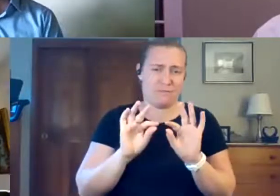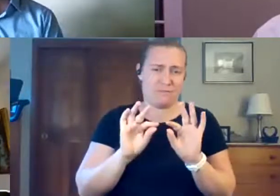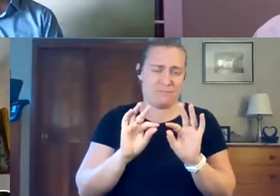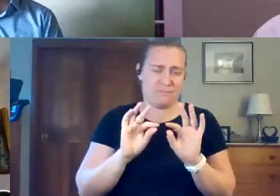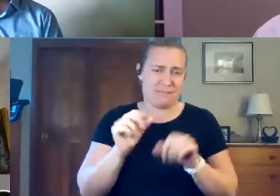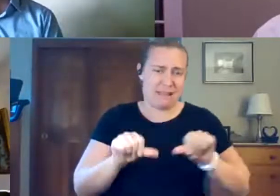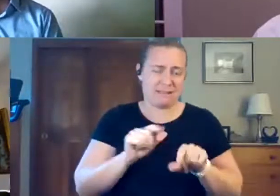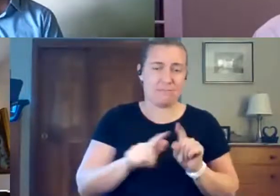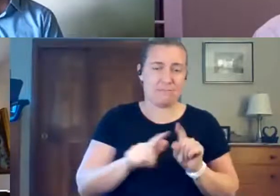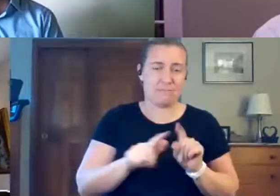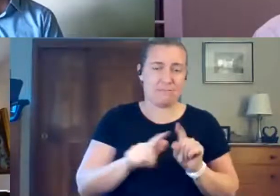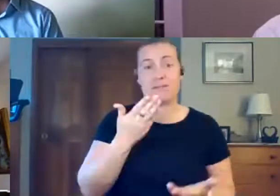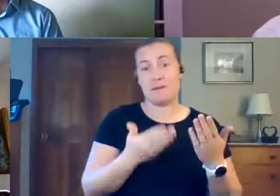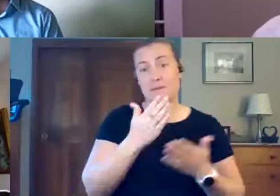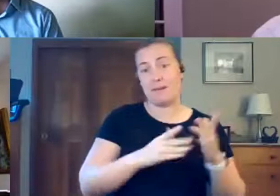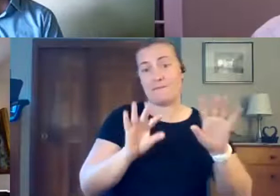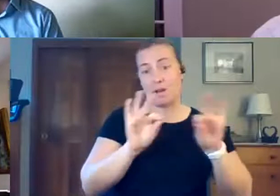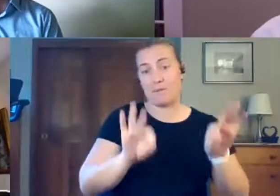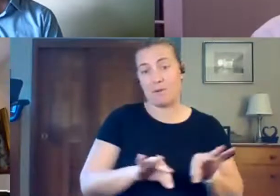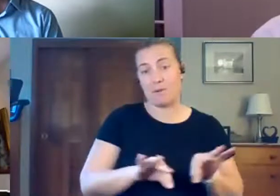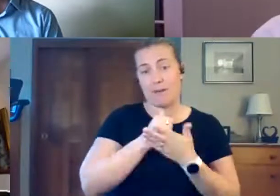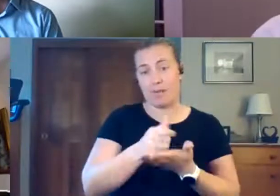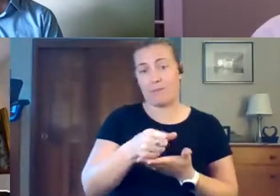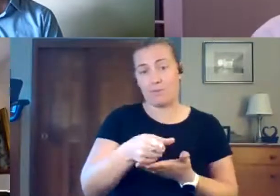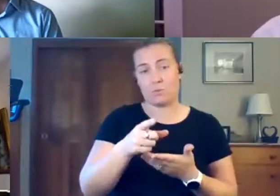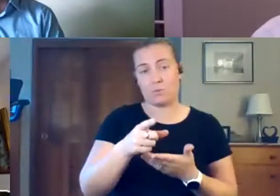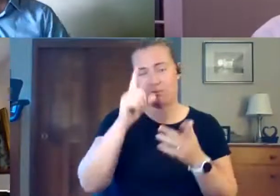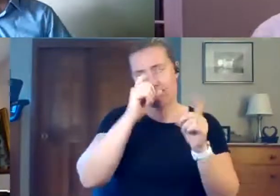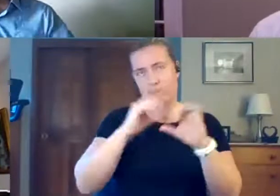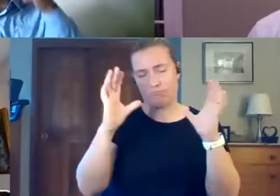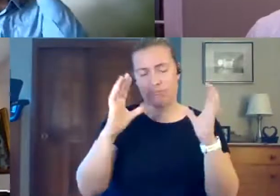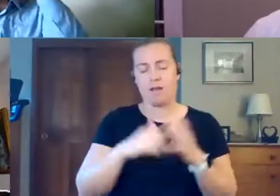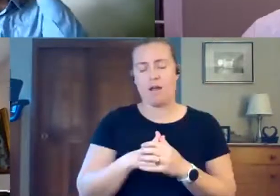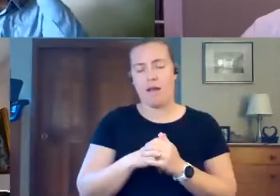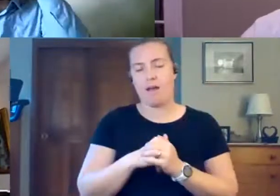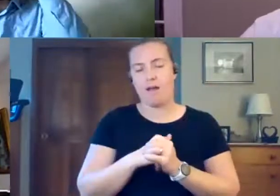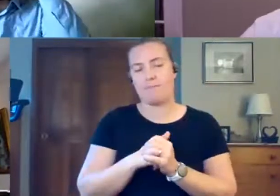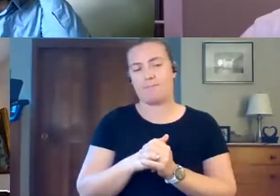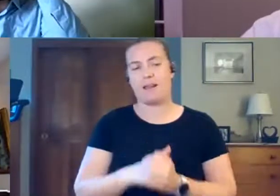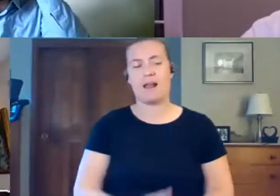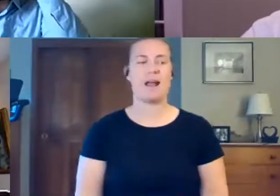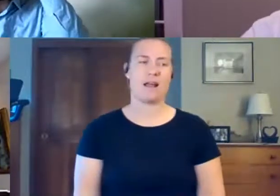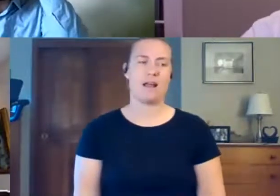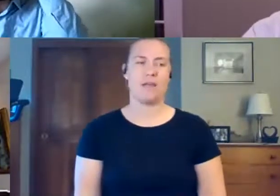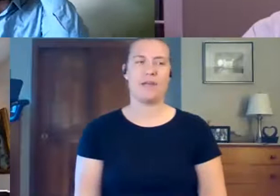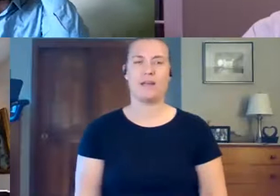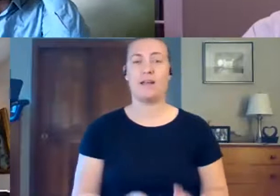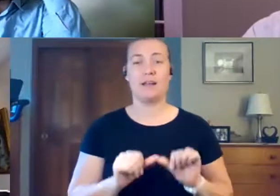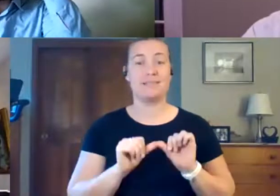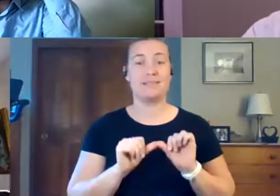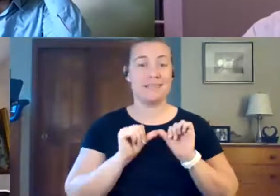up that might be helpful to take a look at. And I think that the extent to which things like sustainment and scale